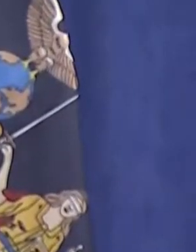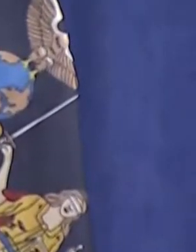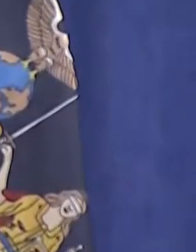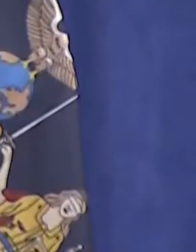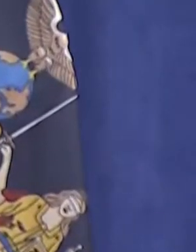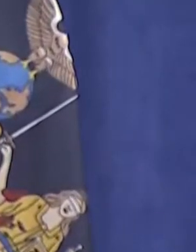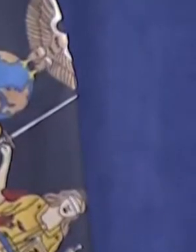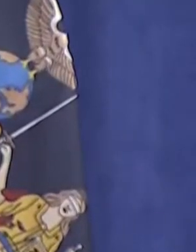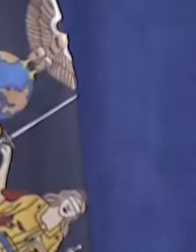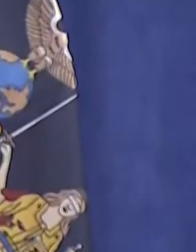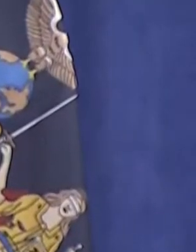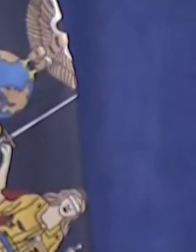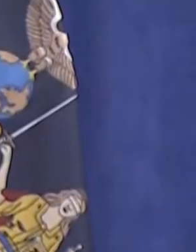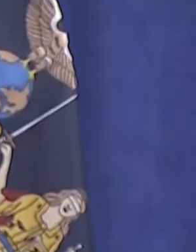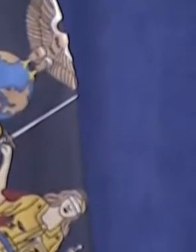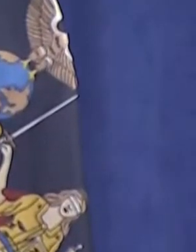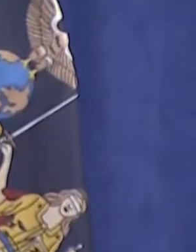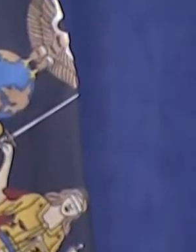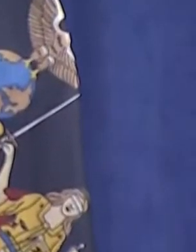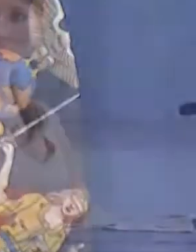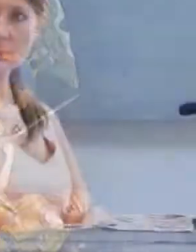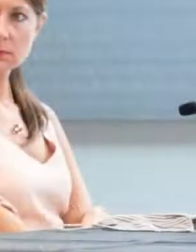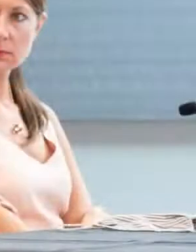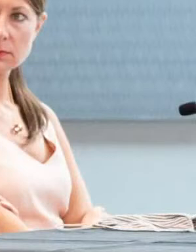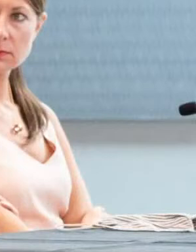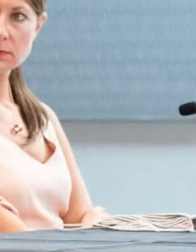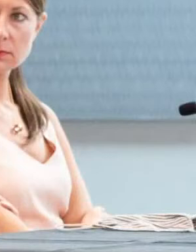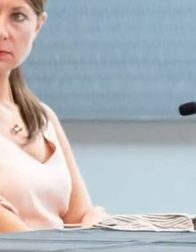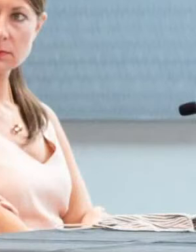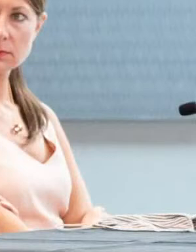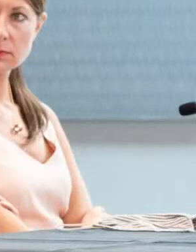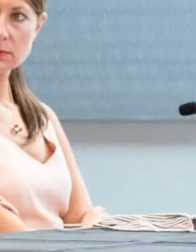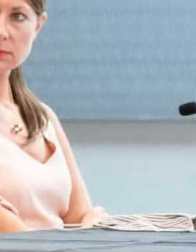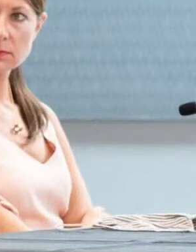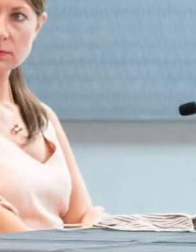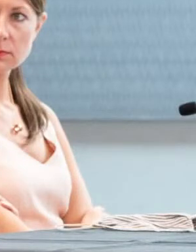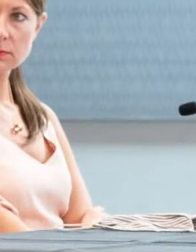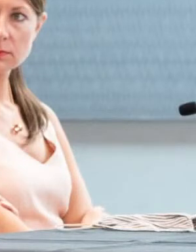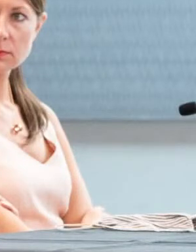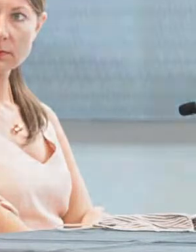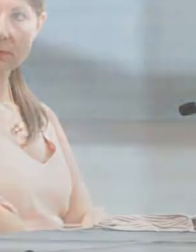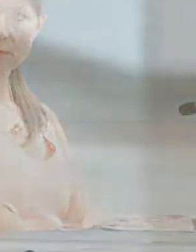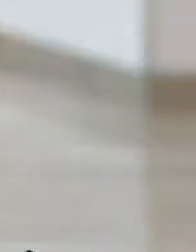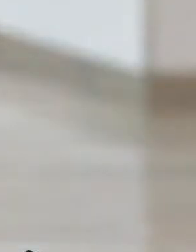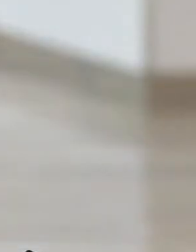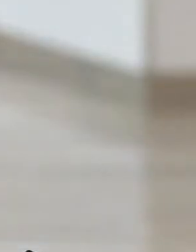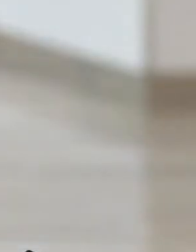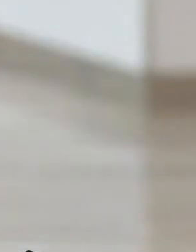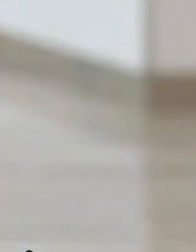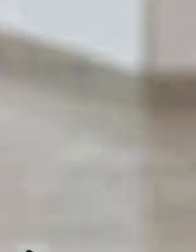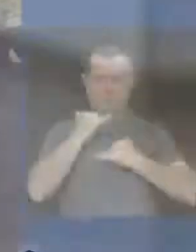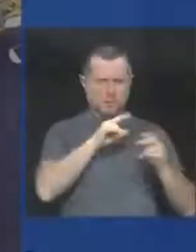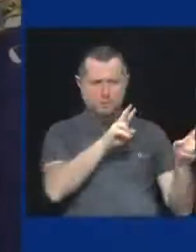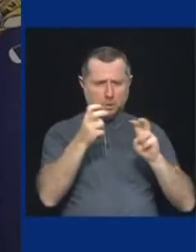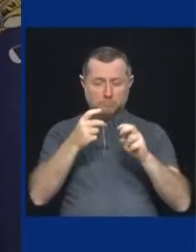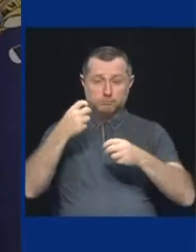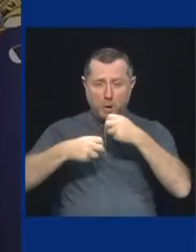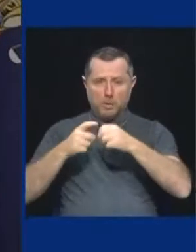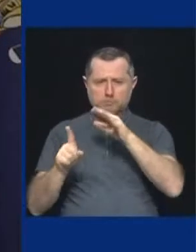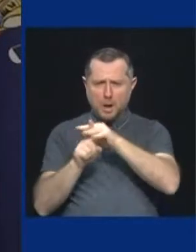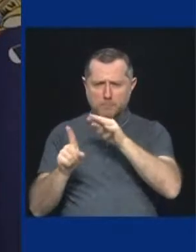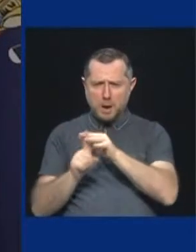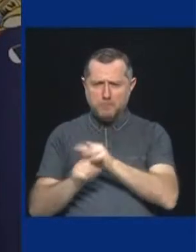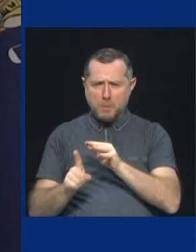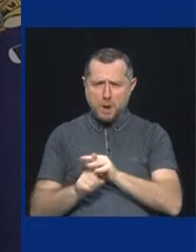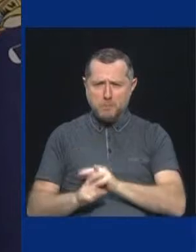a predetermined narrative. After she finished, the governor spoke again, referring to a bias and lack of fairness, but insisting the